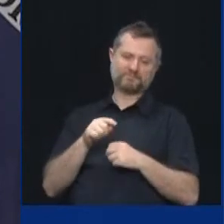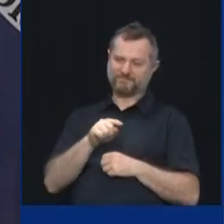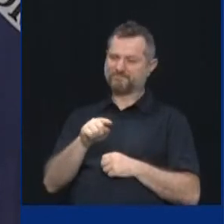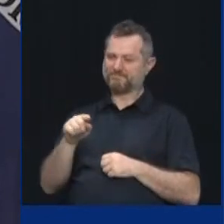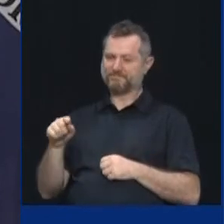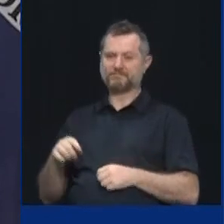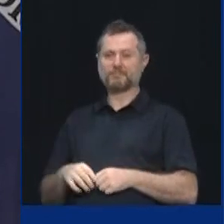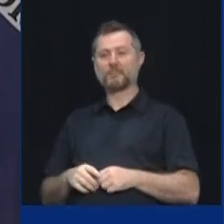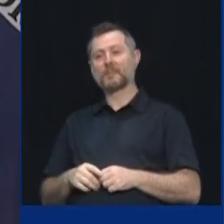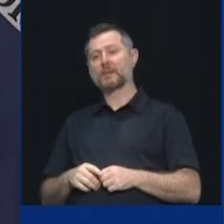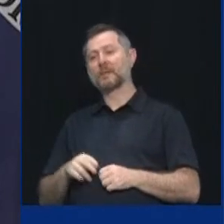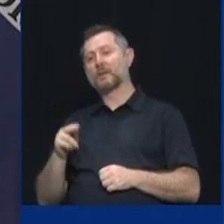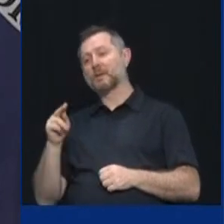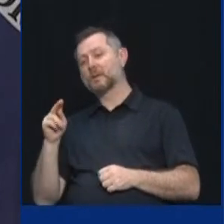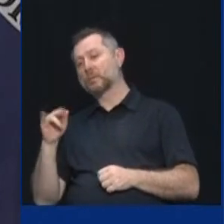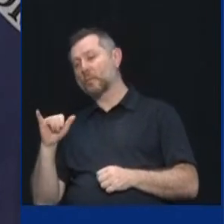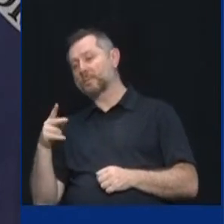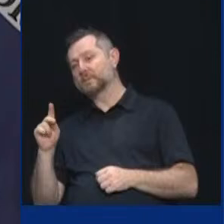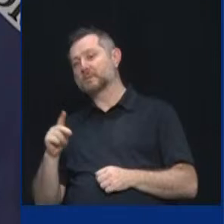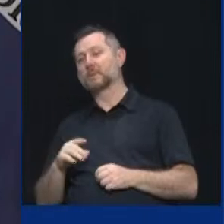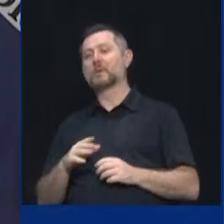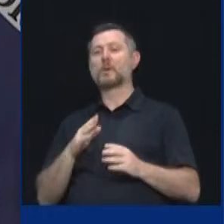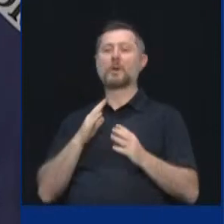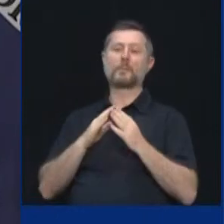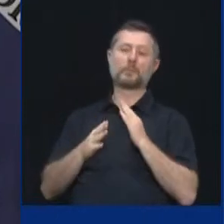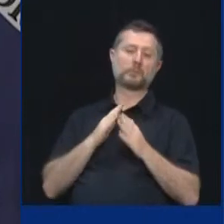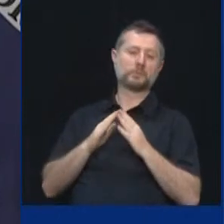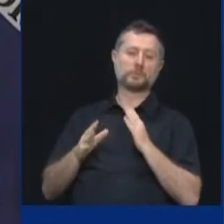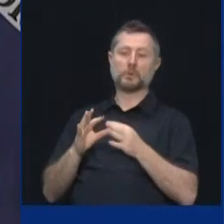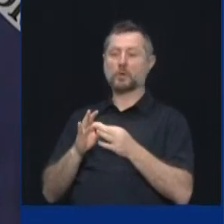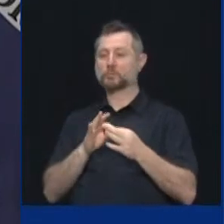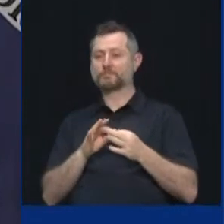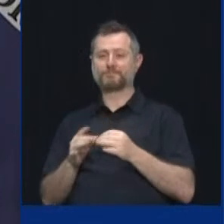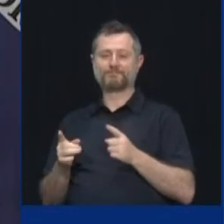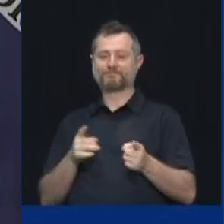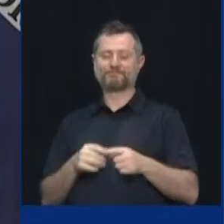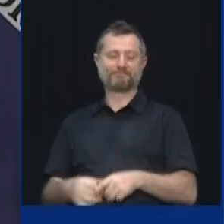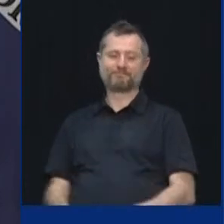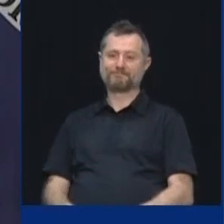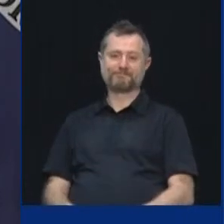between the NYPD and members of the community. There is no doubt.